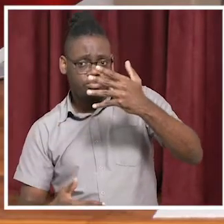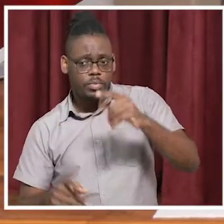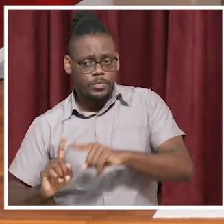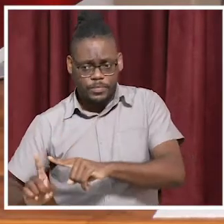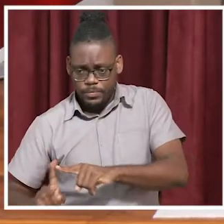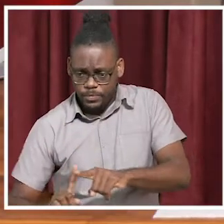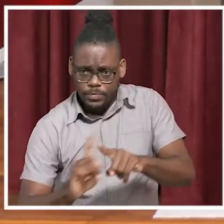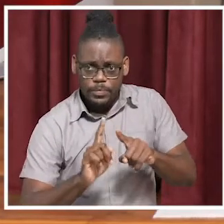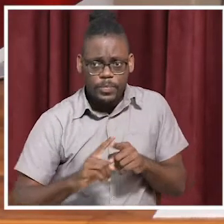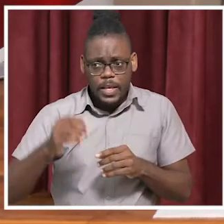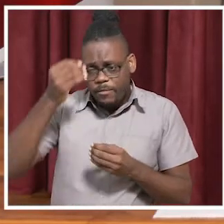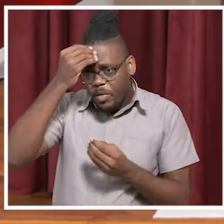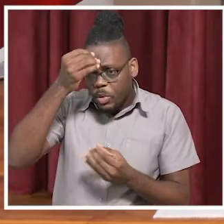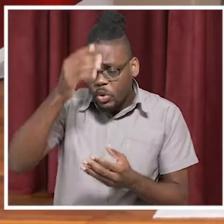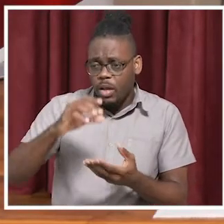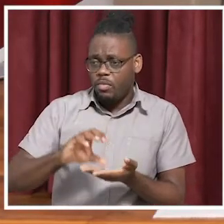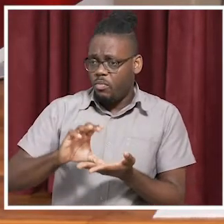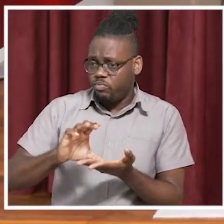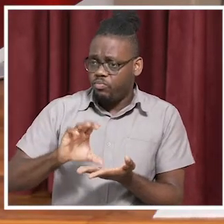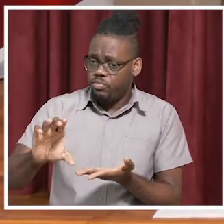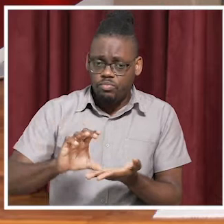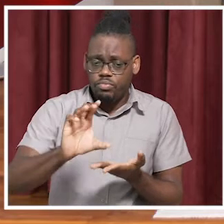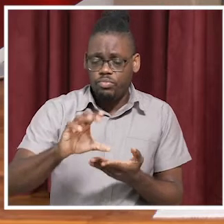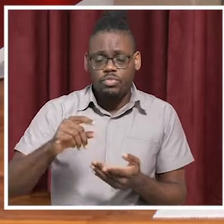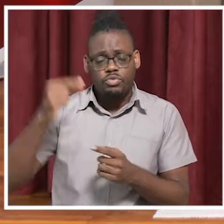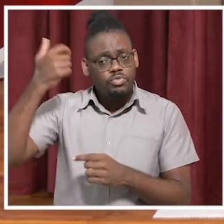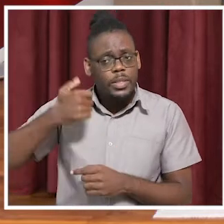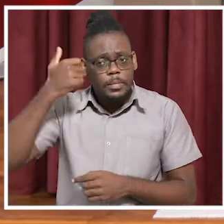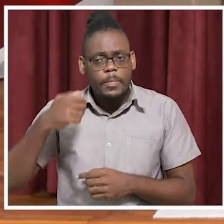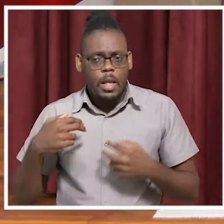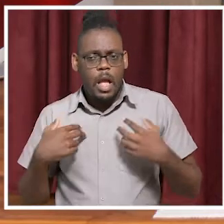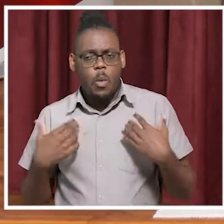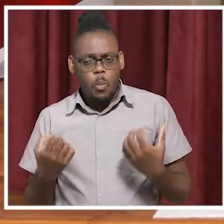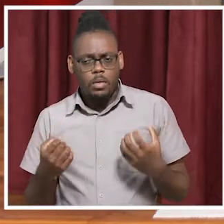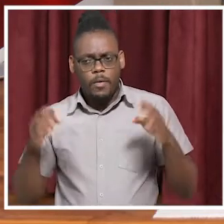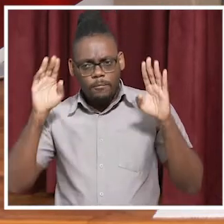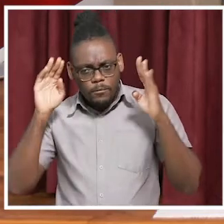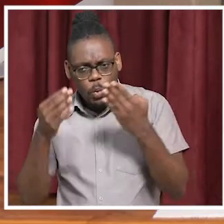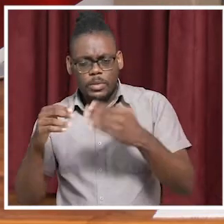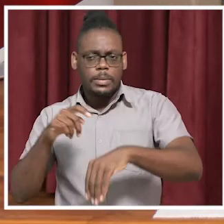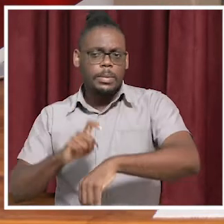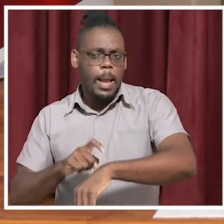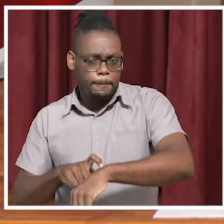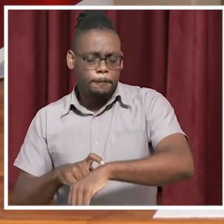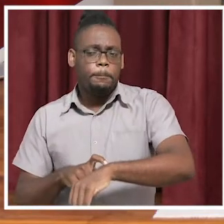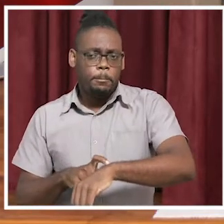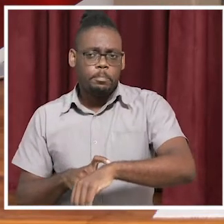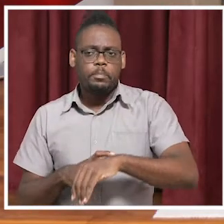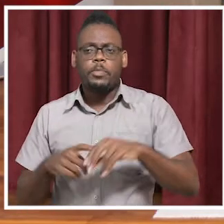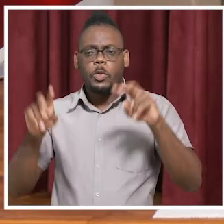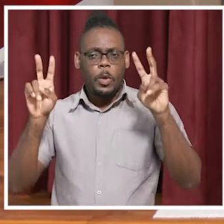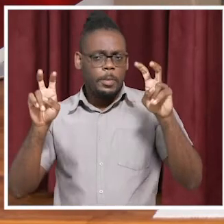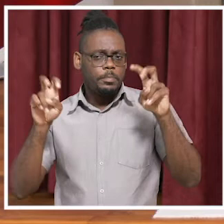those grants in greater detail, but I do want to get into time specifics because while you may have those continuous monthly payouts,